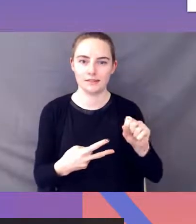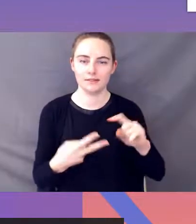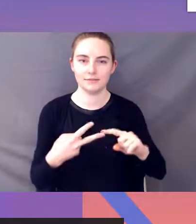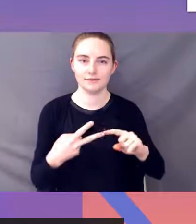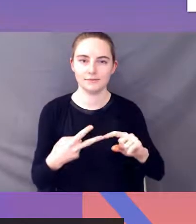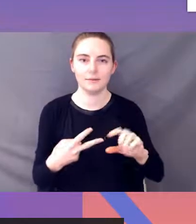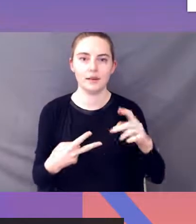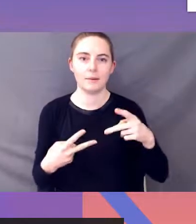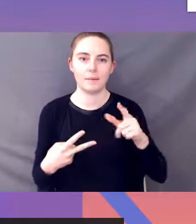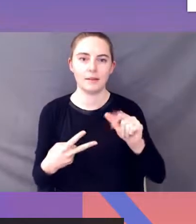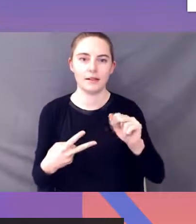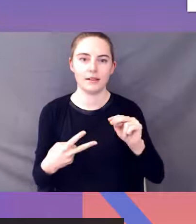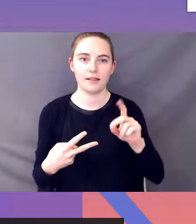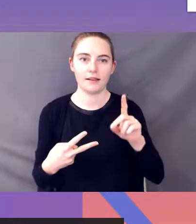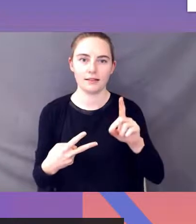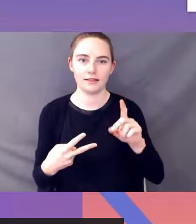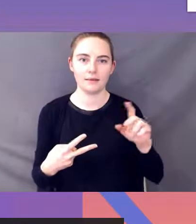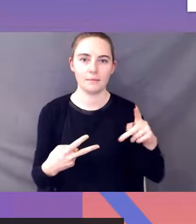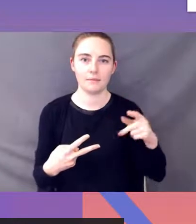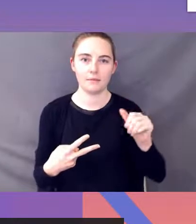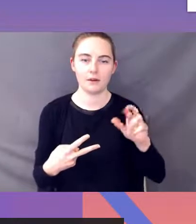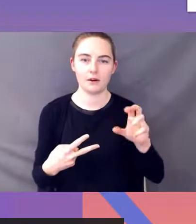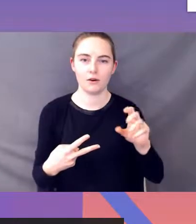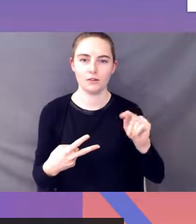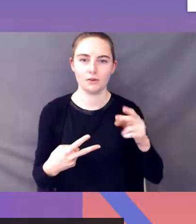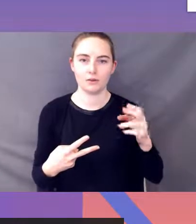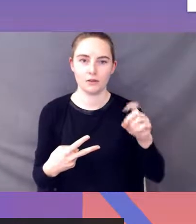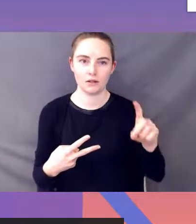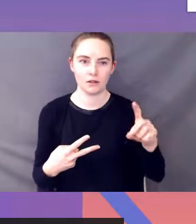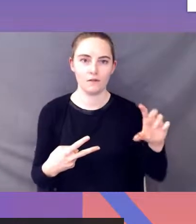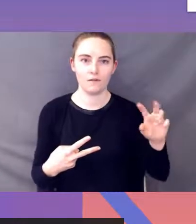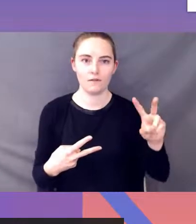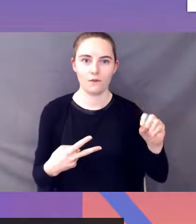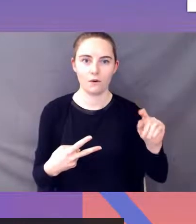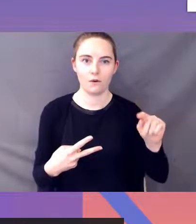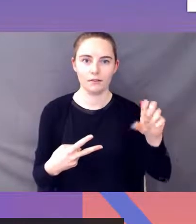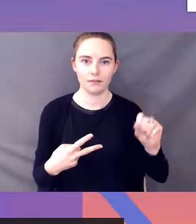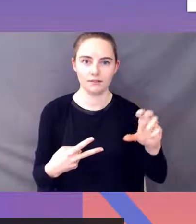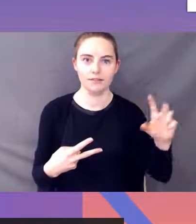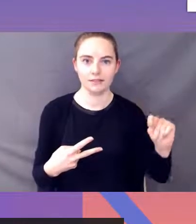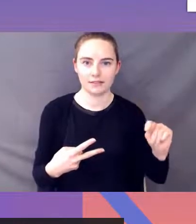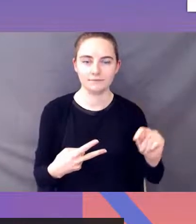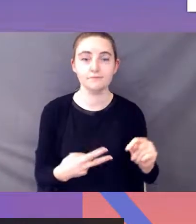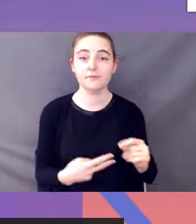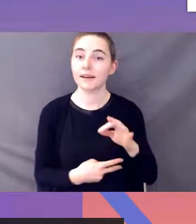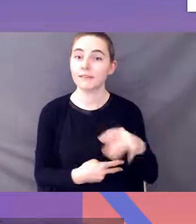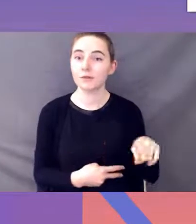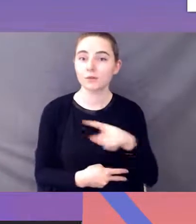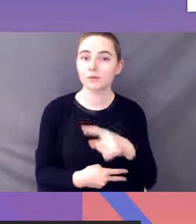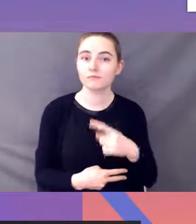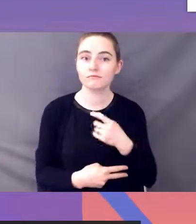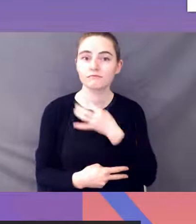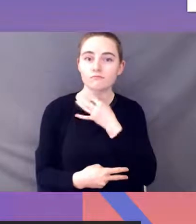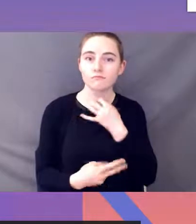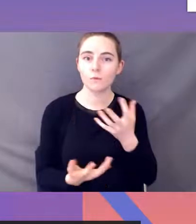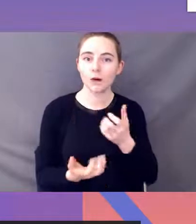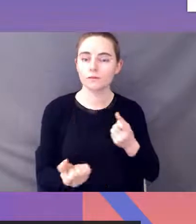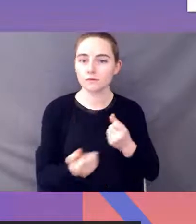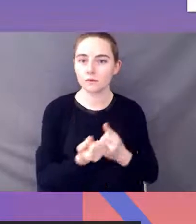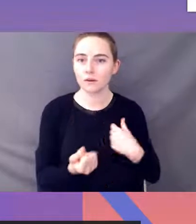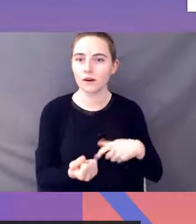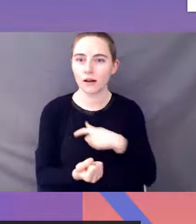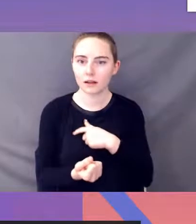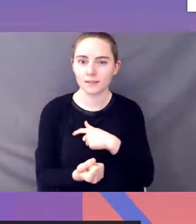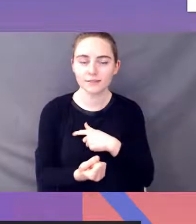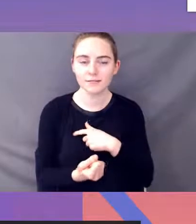this one. If you'd like to know more about sponsoring programs like these, please feel free to reach out. I would also like to take a moment to thank Nick